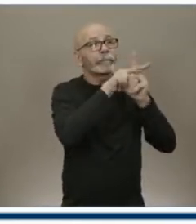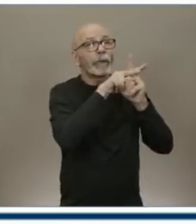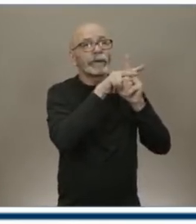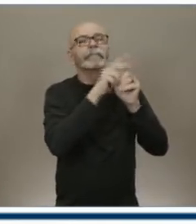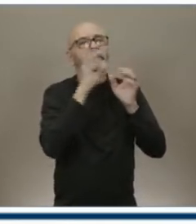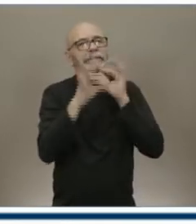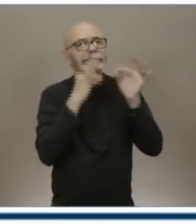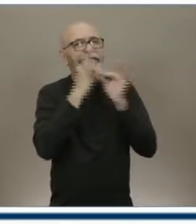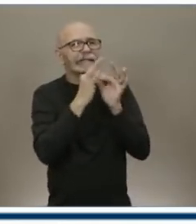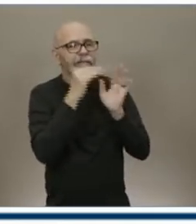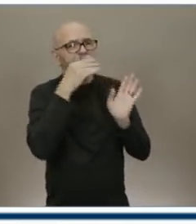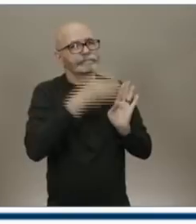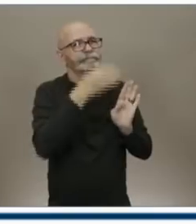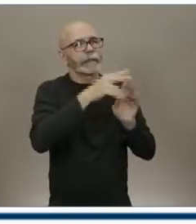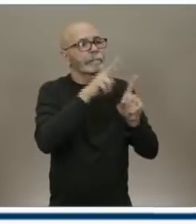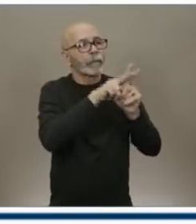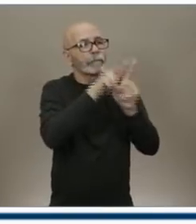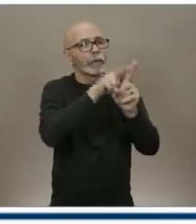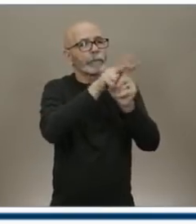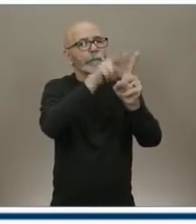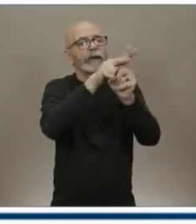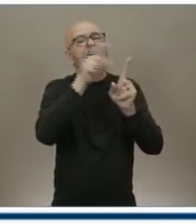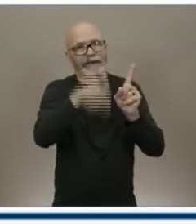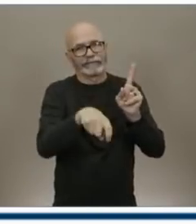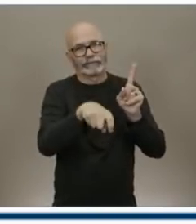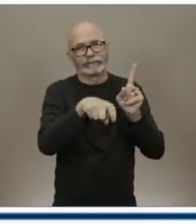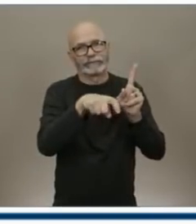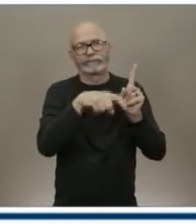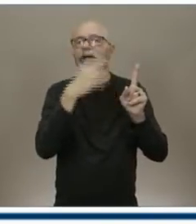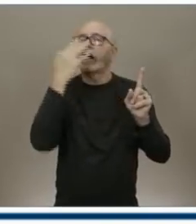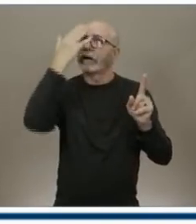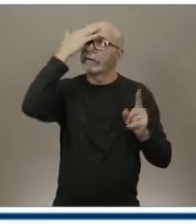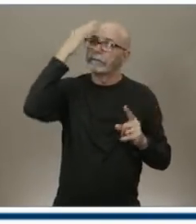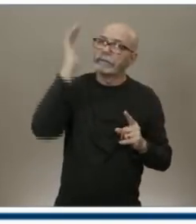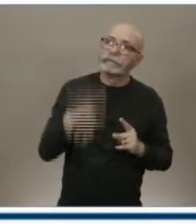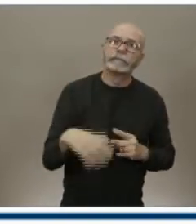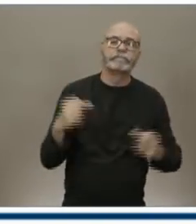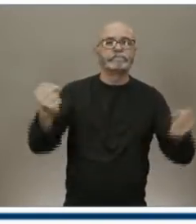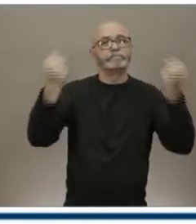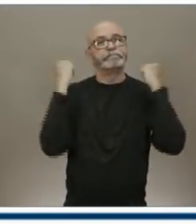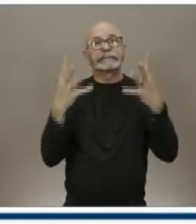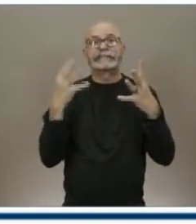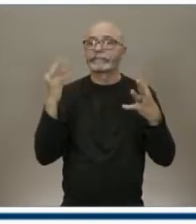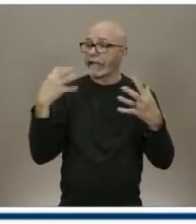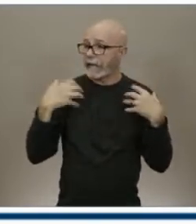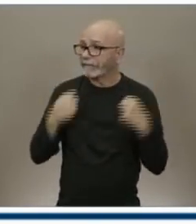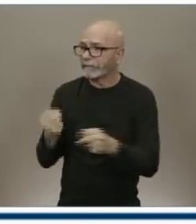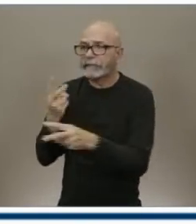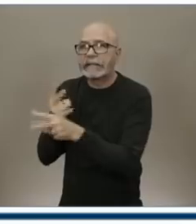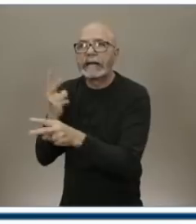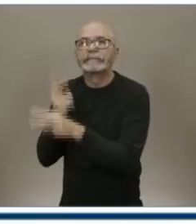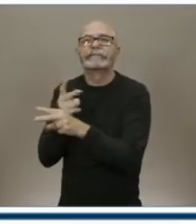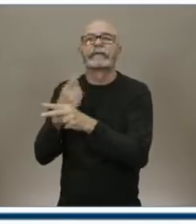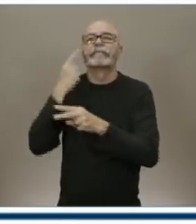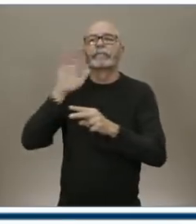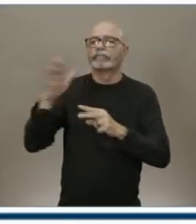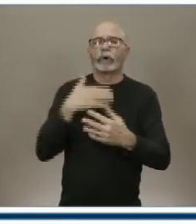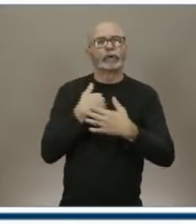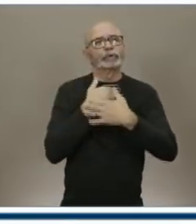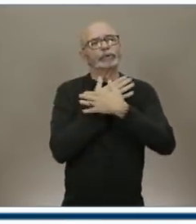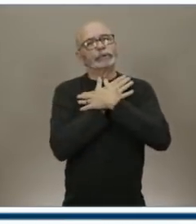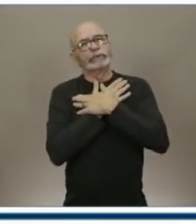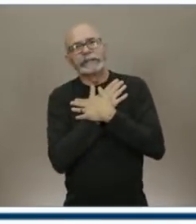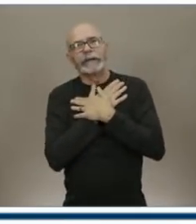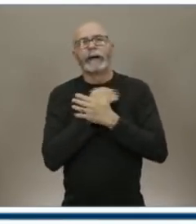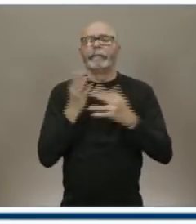give as many people as we can in the healthcare system a necessary chance to get a bit of a rest and a break